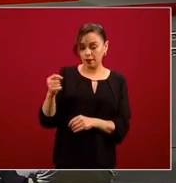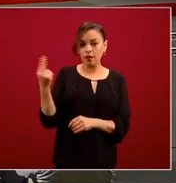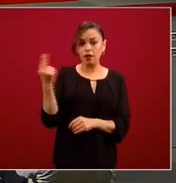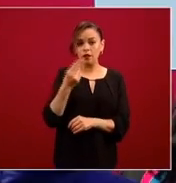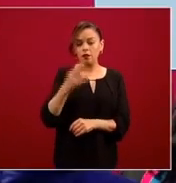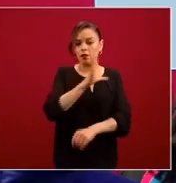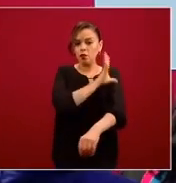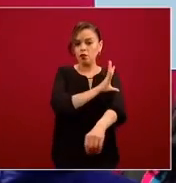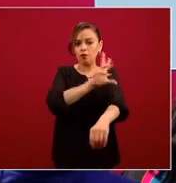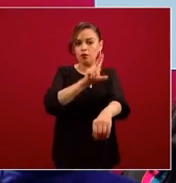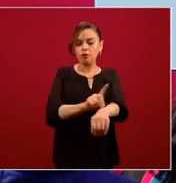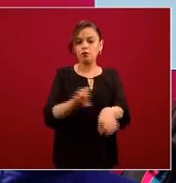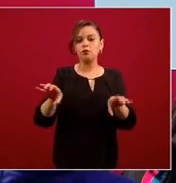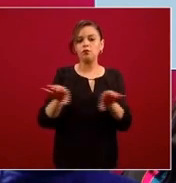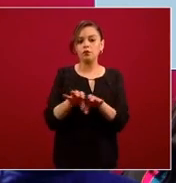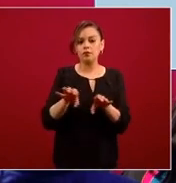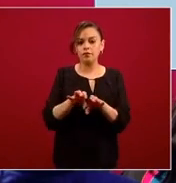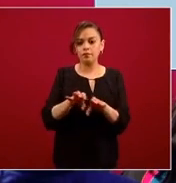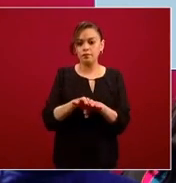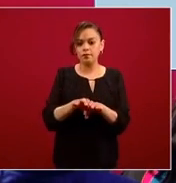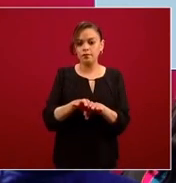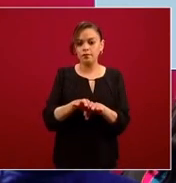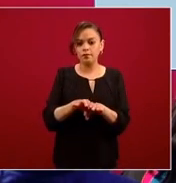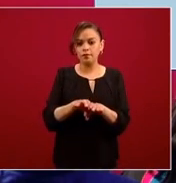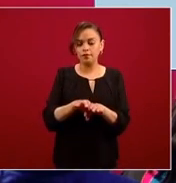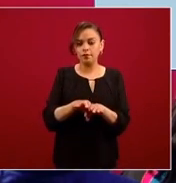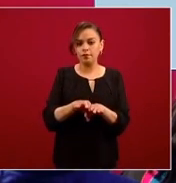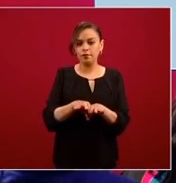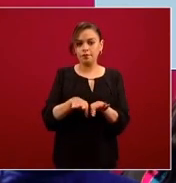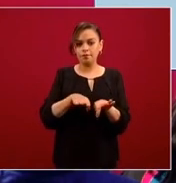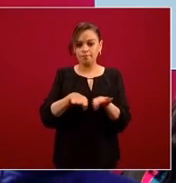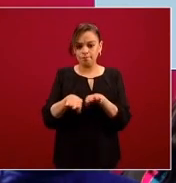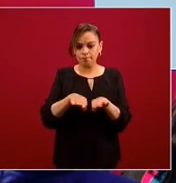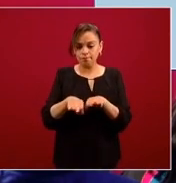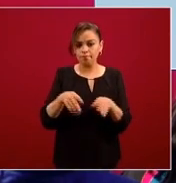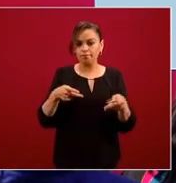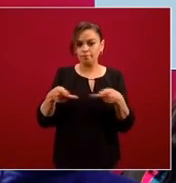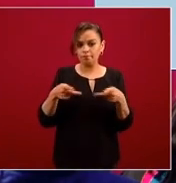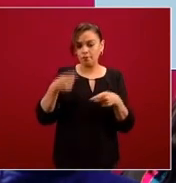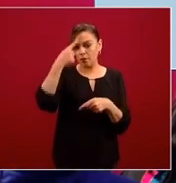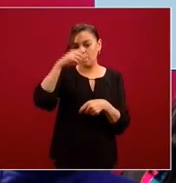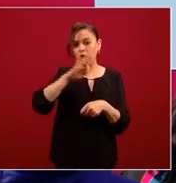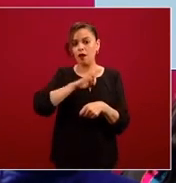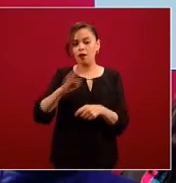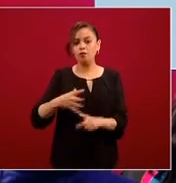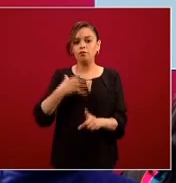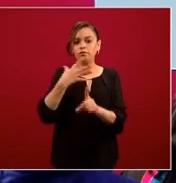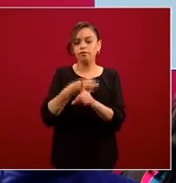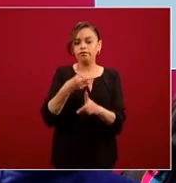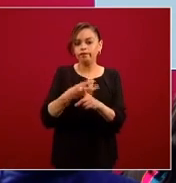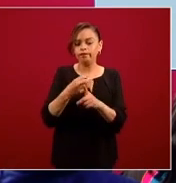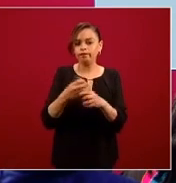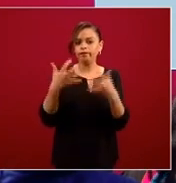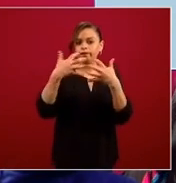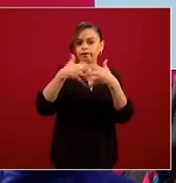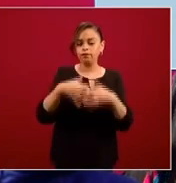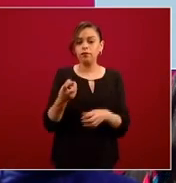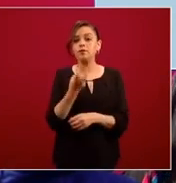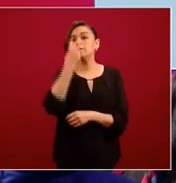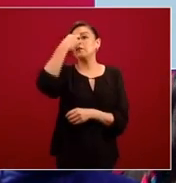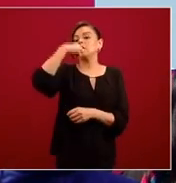Andrés Manuel López Obrador asked the CONACYT to be in charge of coordinating the strategy for